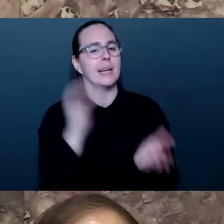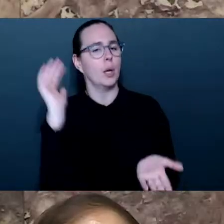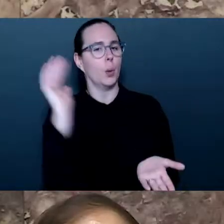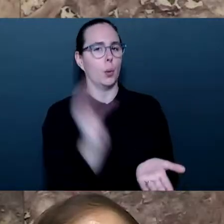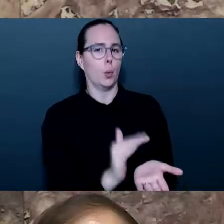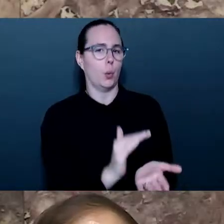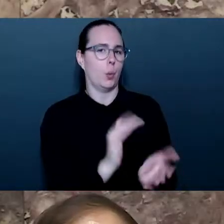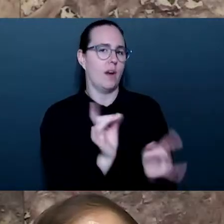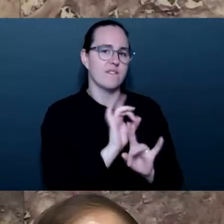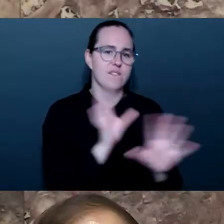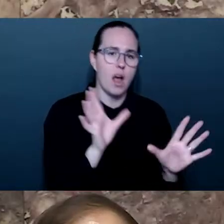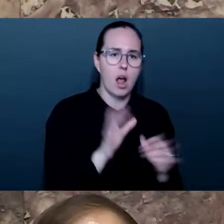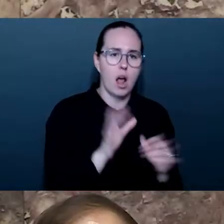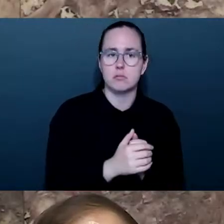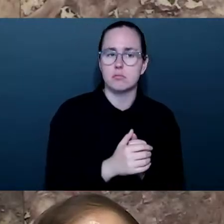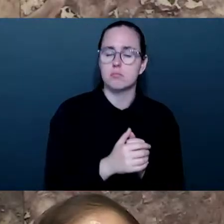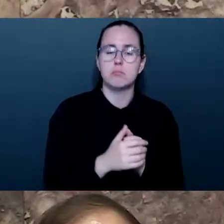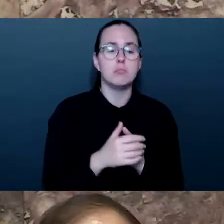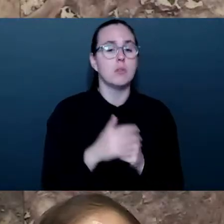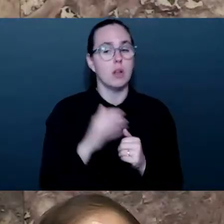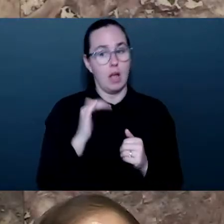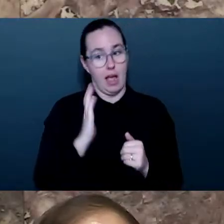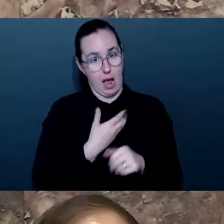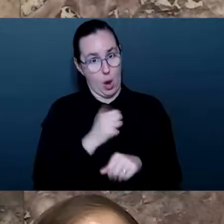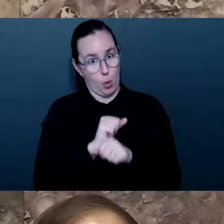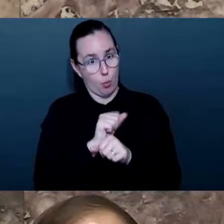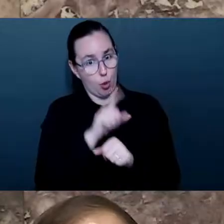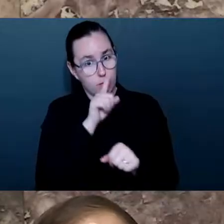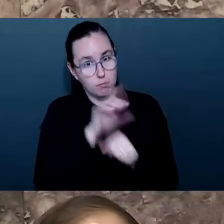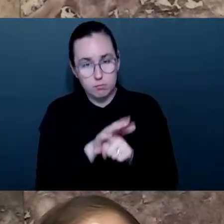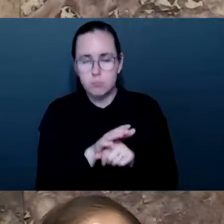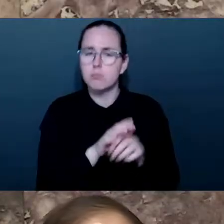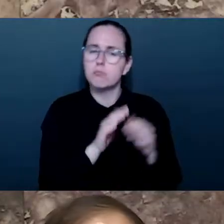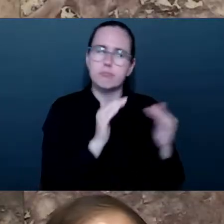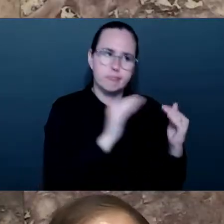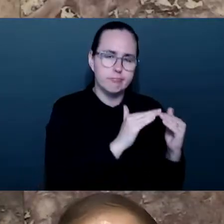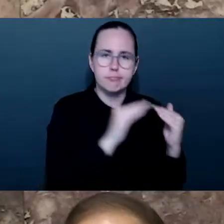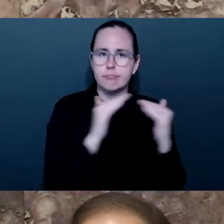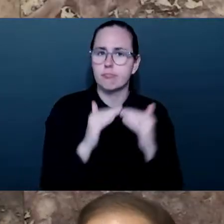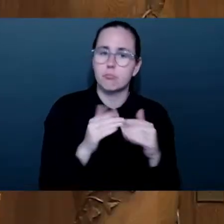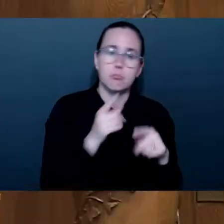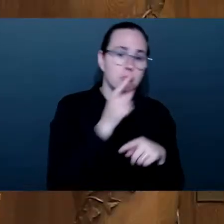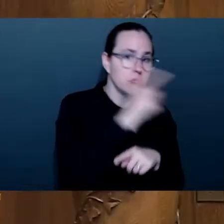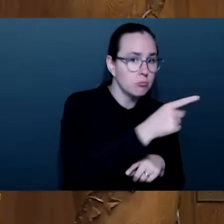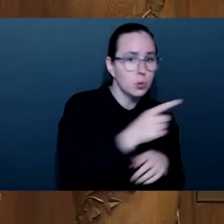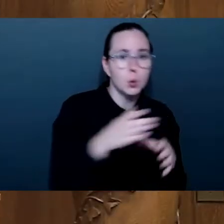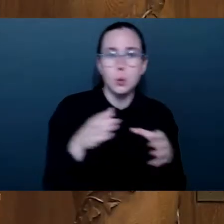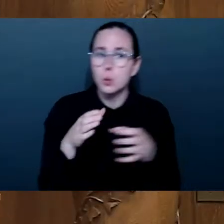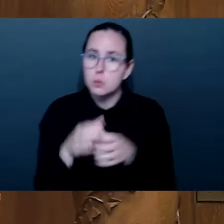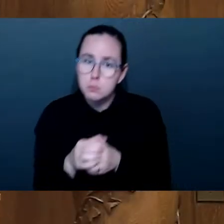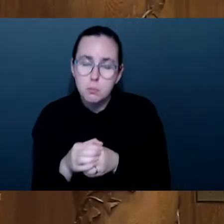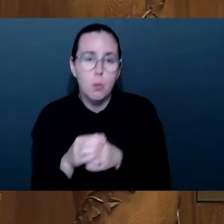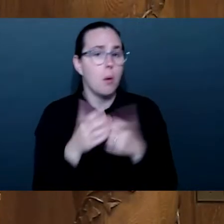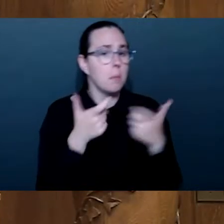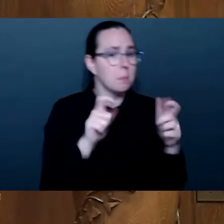doing it in partnership with the Nurses Union and the workforce across the province. Thank you, Mr. Speaker.